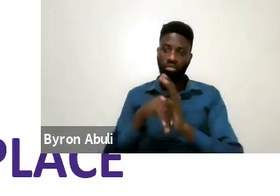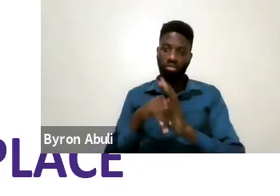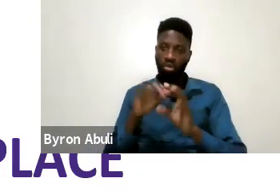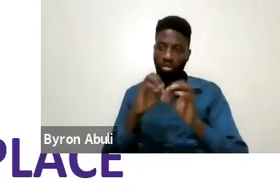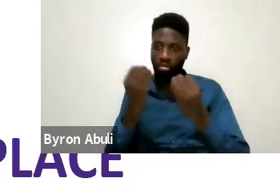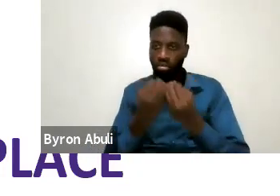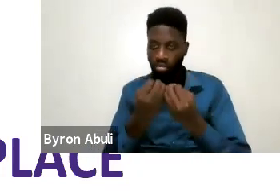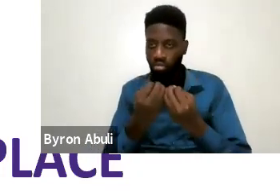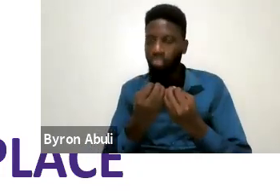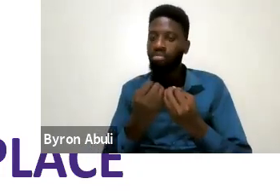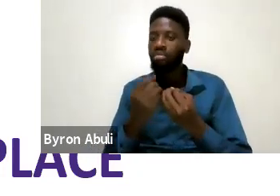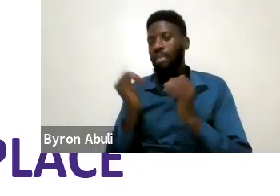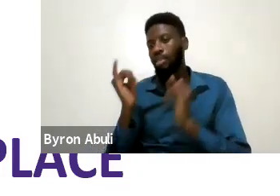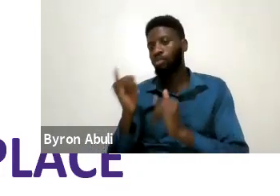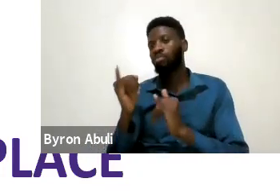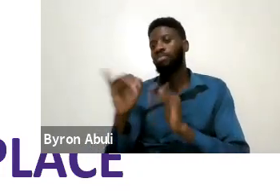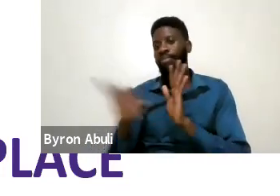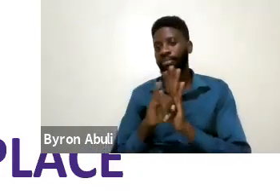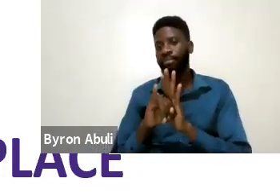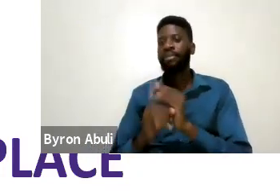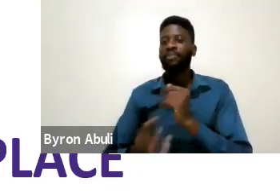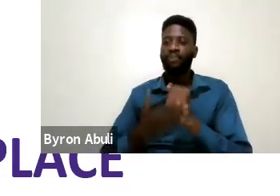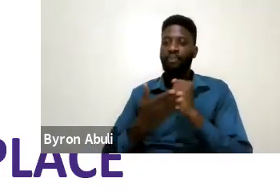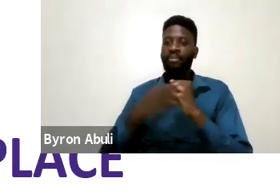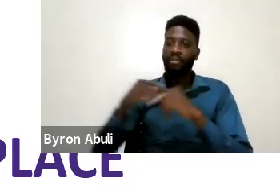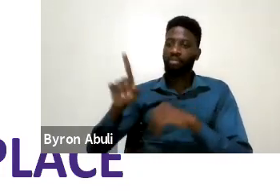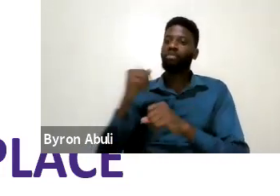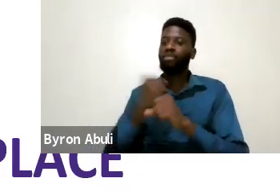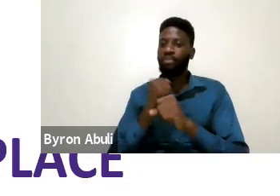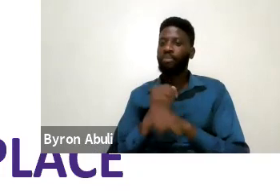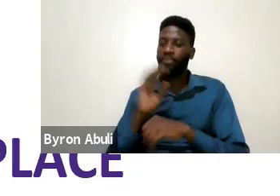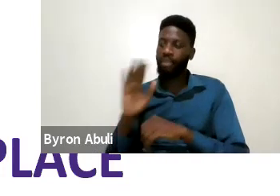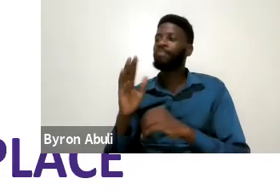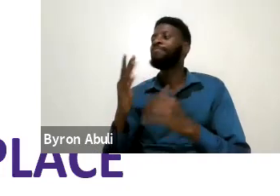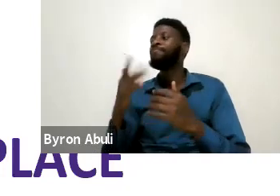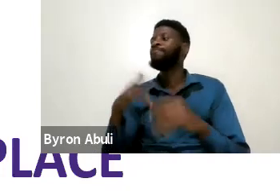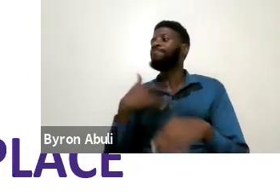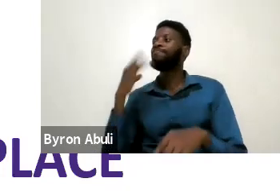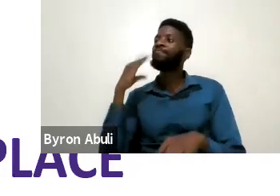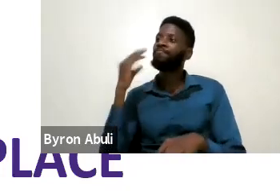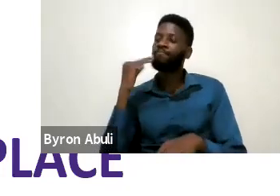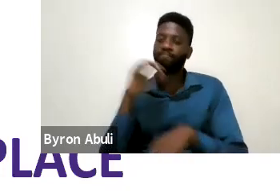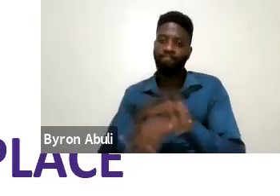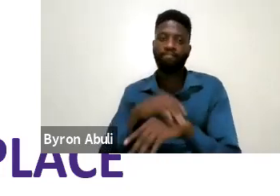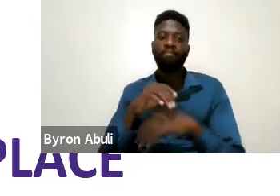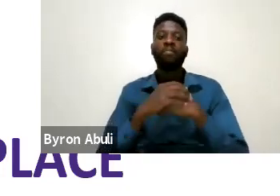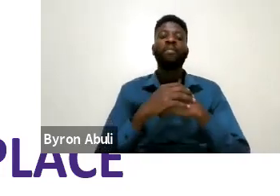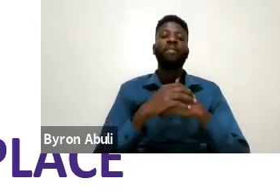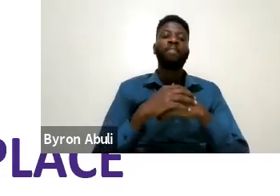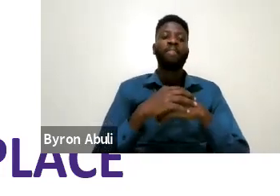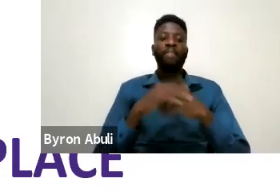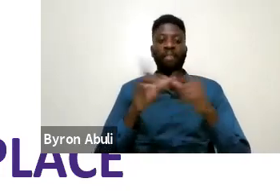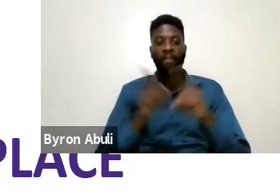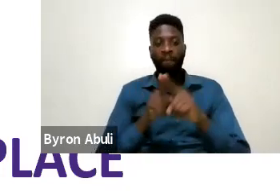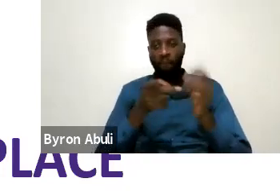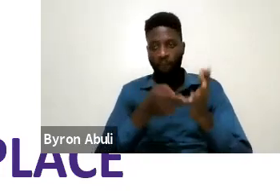able to acclimatize within their organization. Then be honest. Let people know